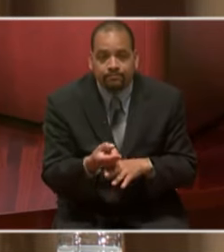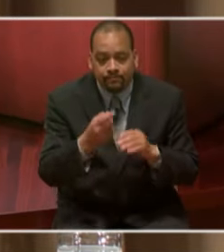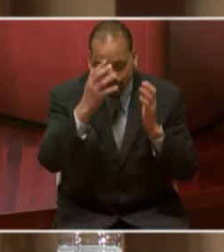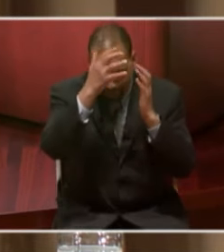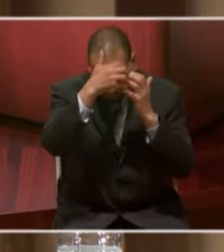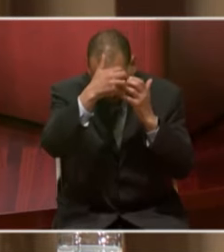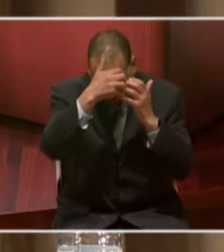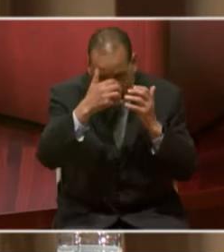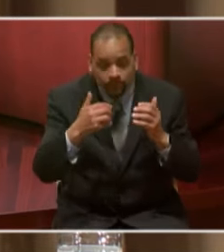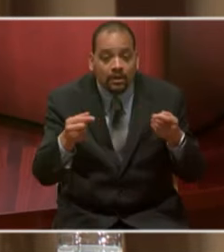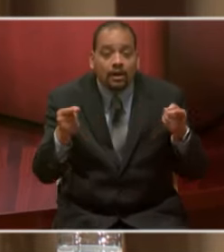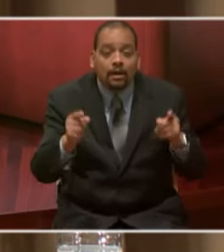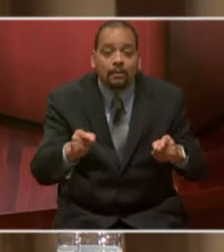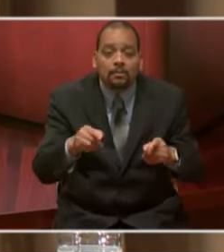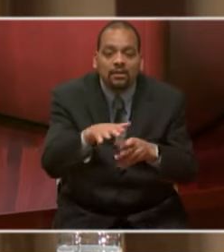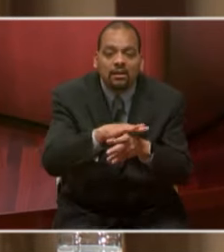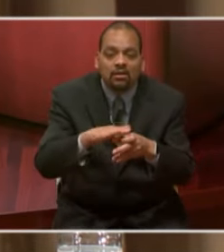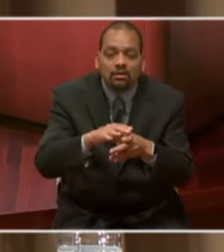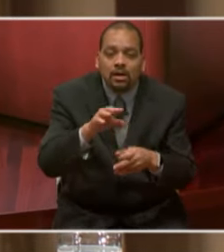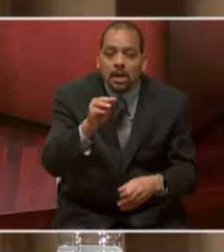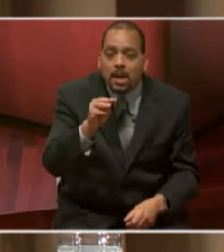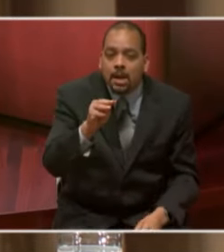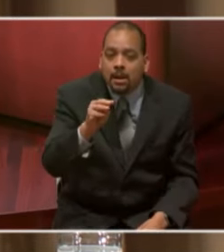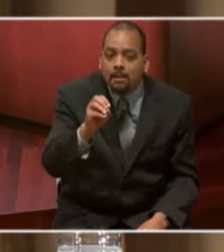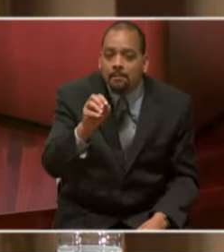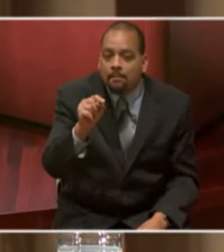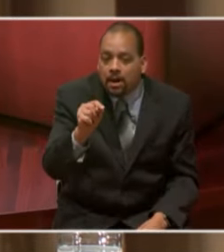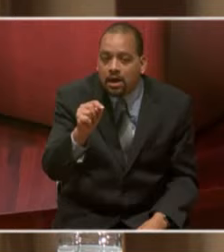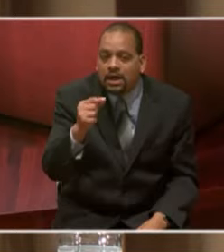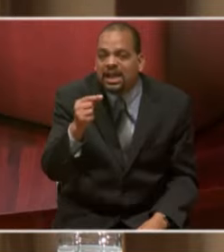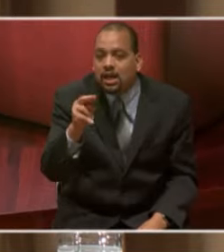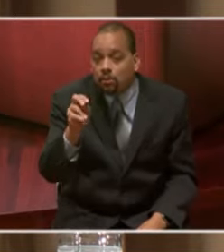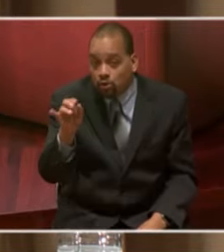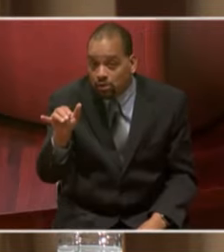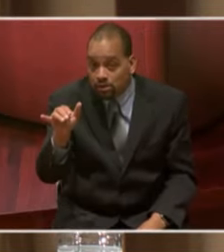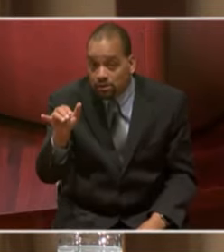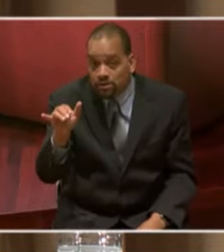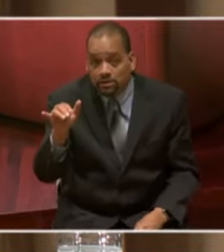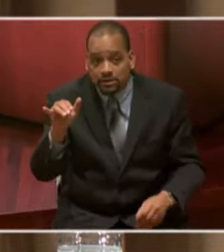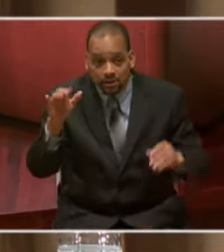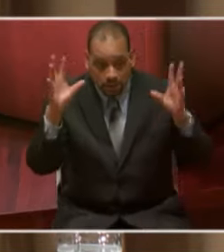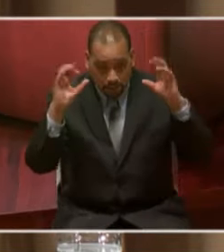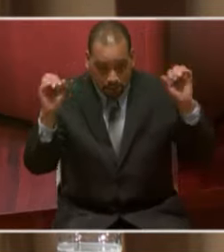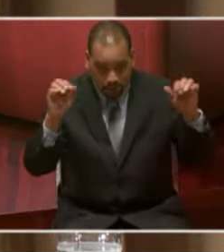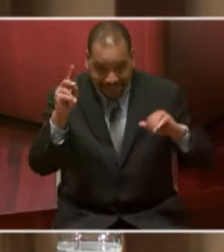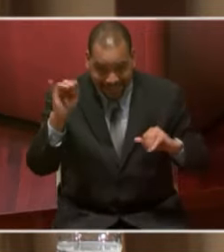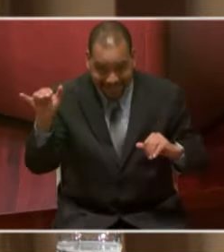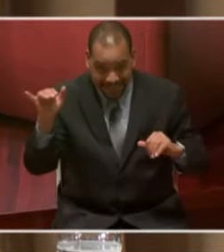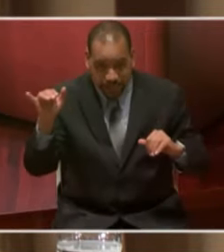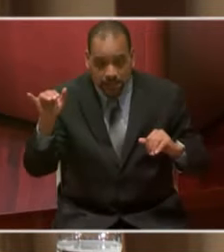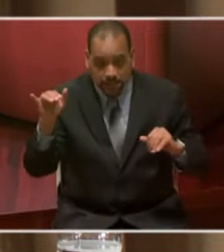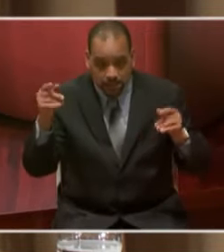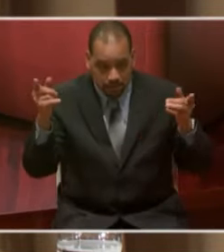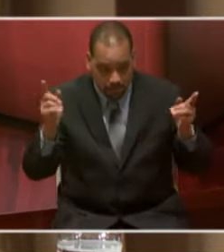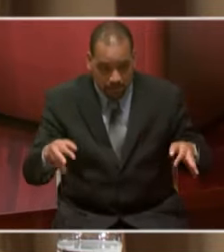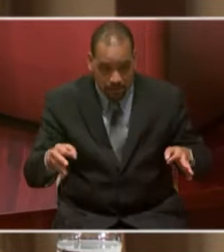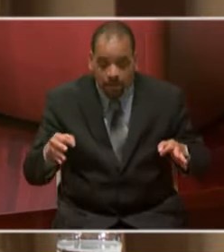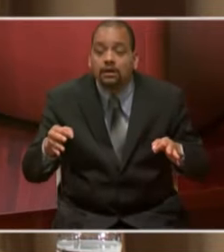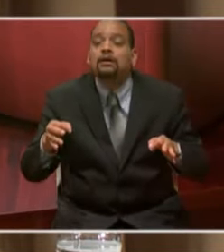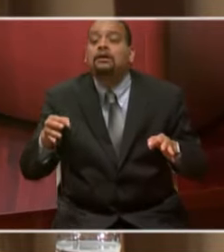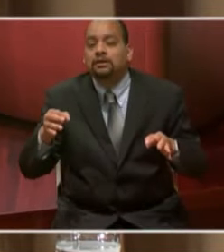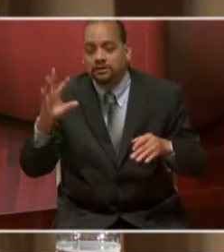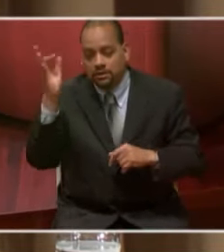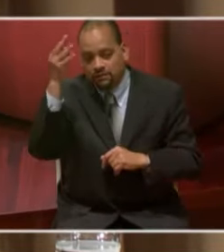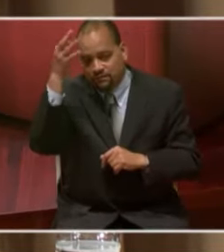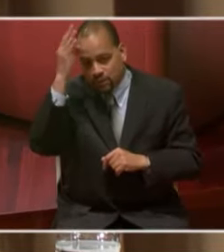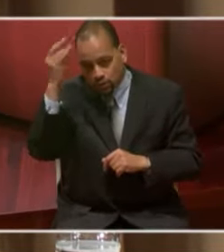had waves of hundreds and thousands of young people that were willing to march, to